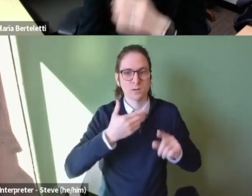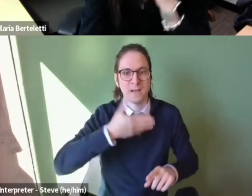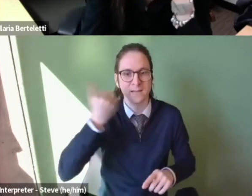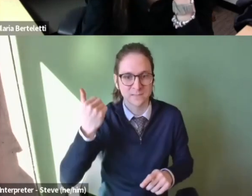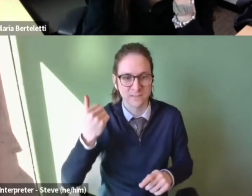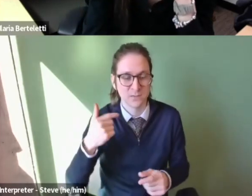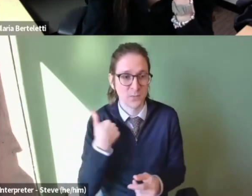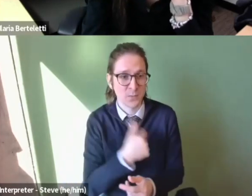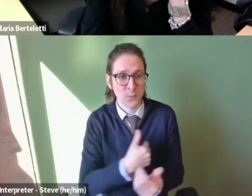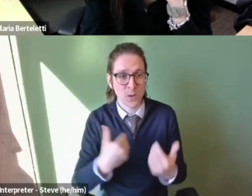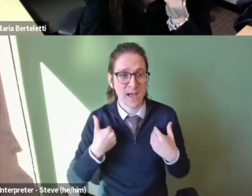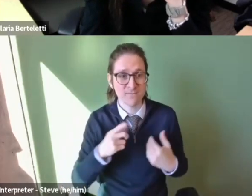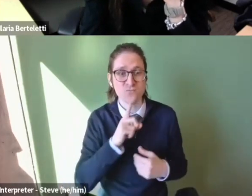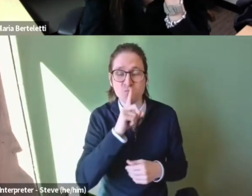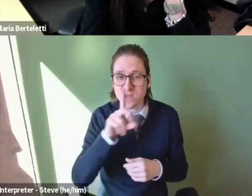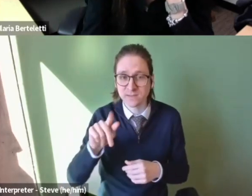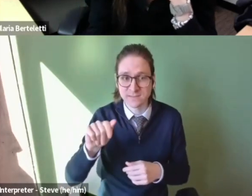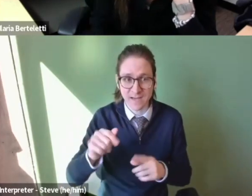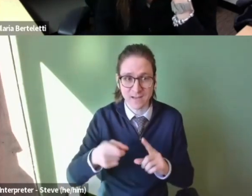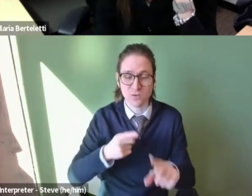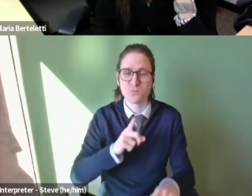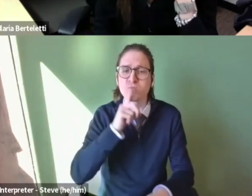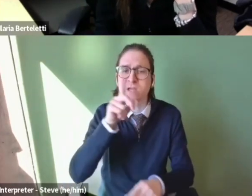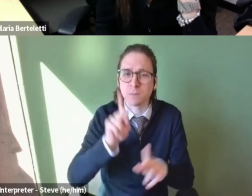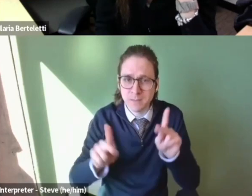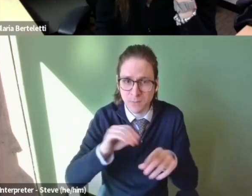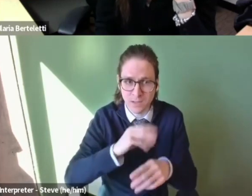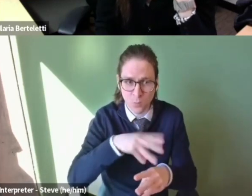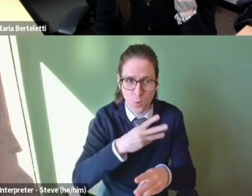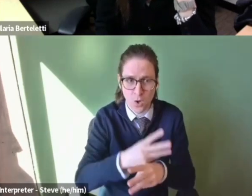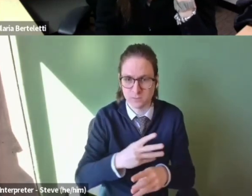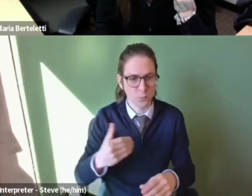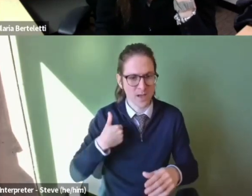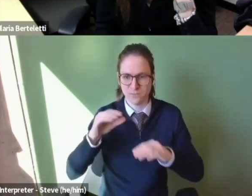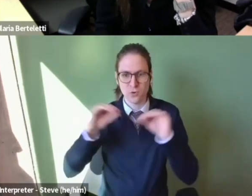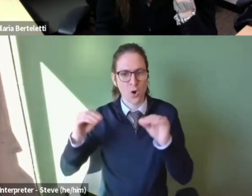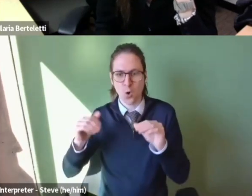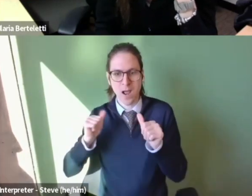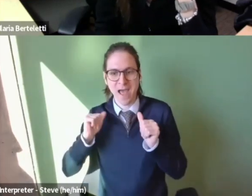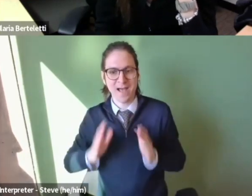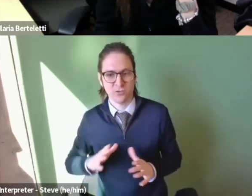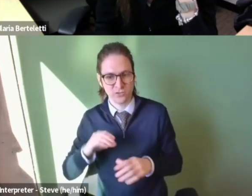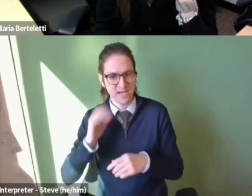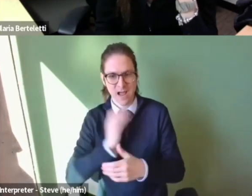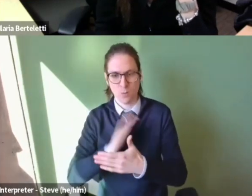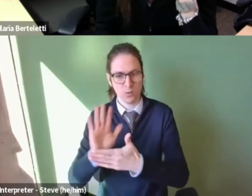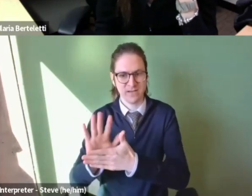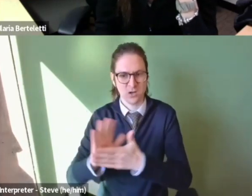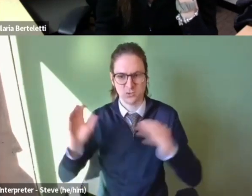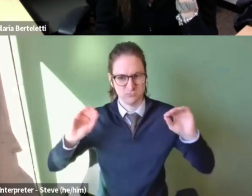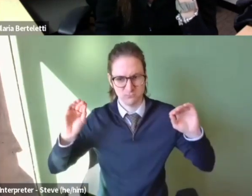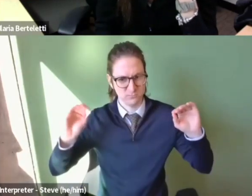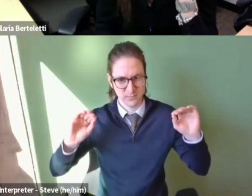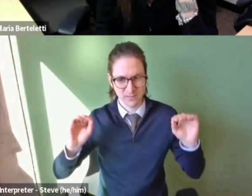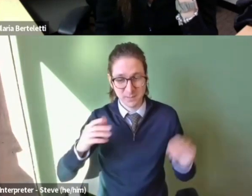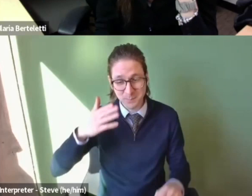real protagonists in the world. There's no actors in any of the stimuli, right? Because there's nothing like a teenager